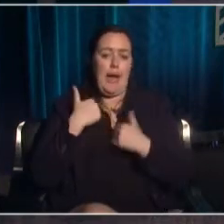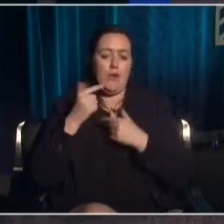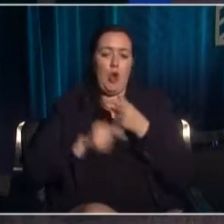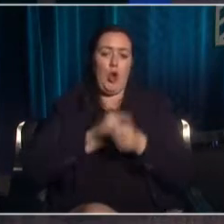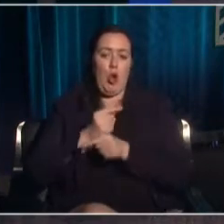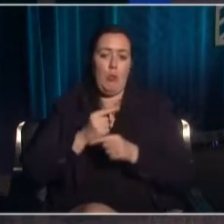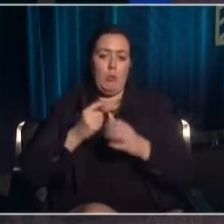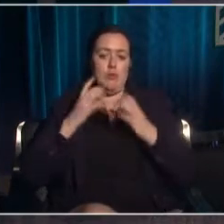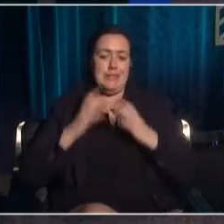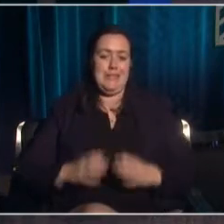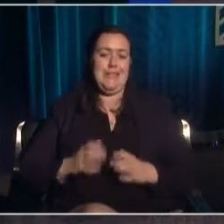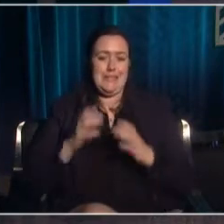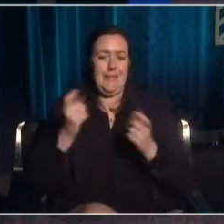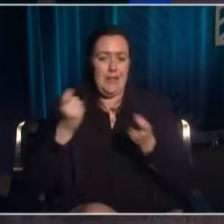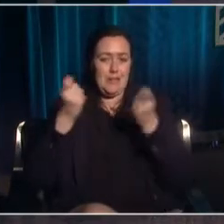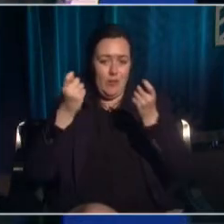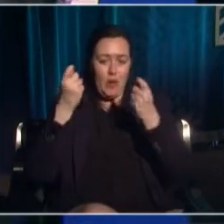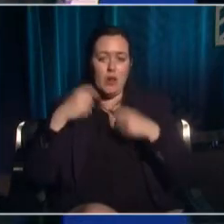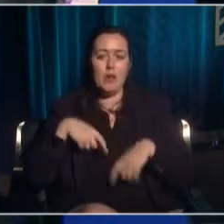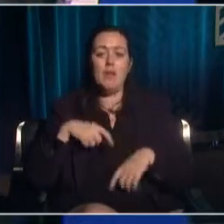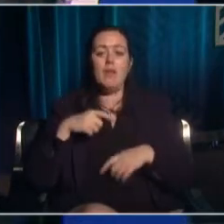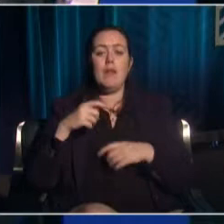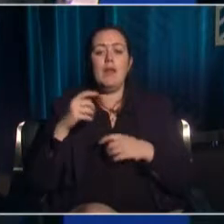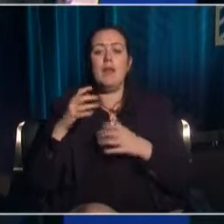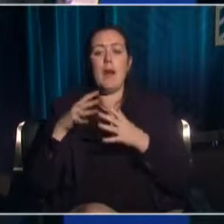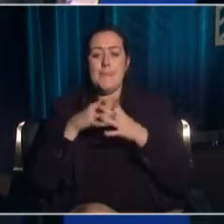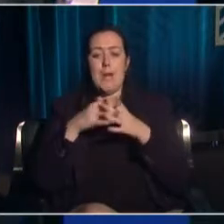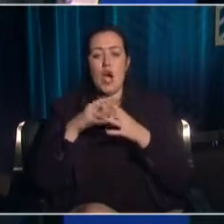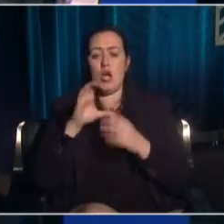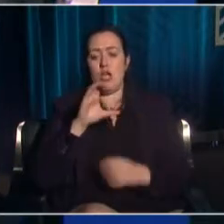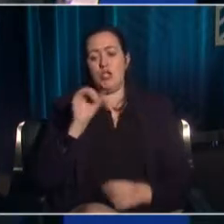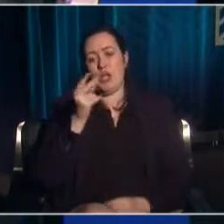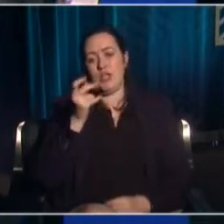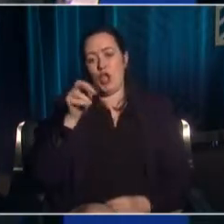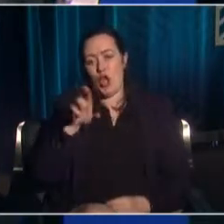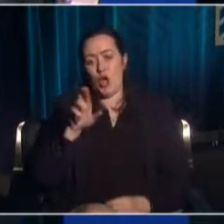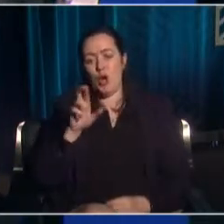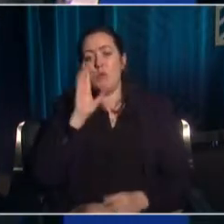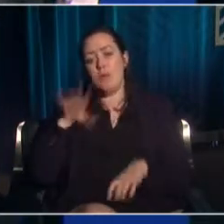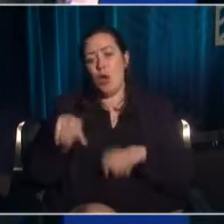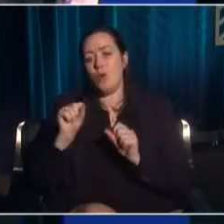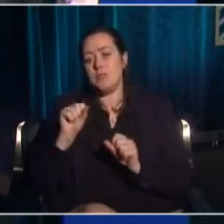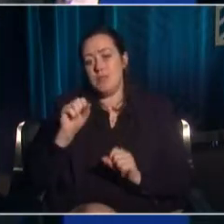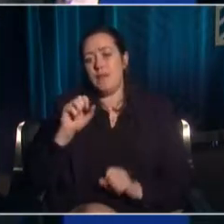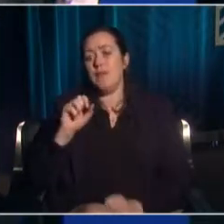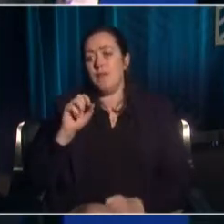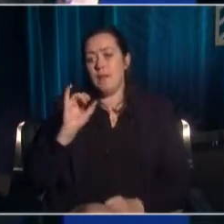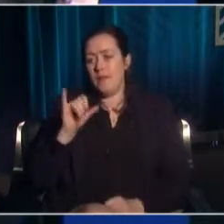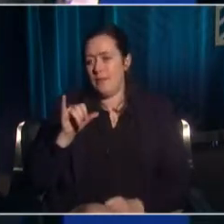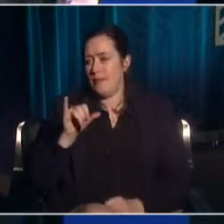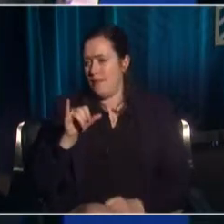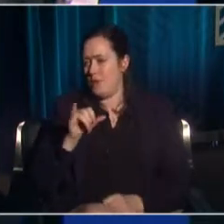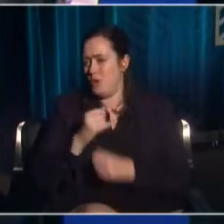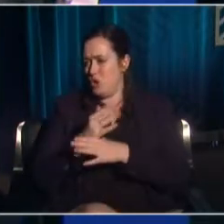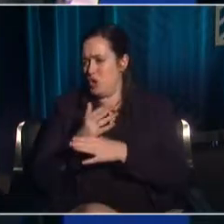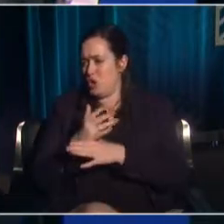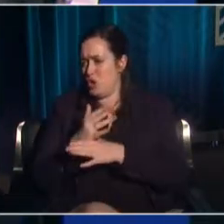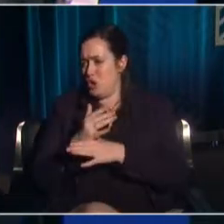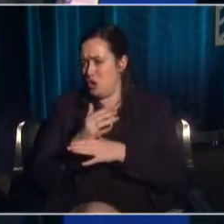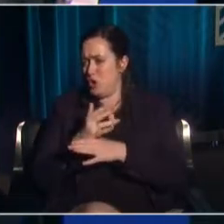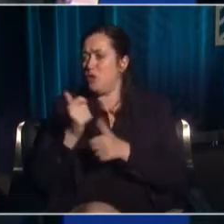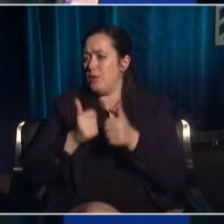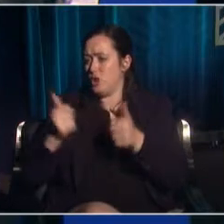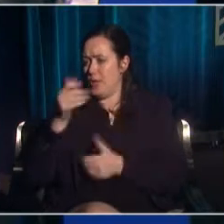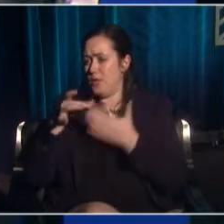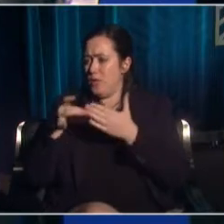Hamburg. Angela Merkel, the Chancellor of Germany, is hosting the G20, and we put our event just before because we needed to put pressure on the